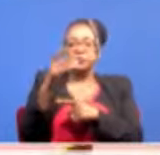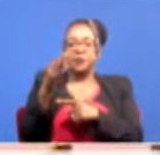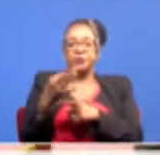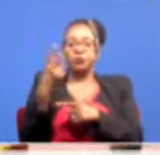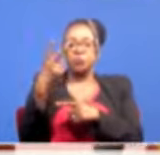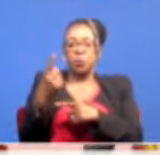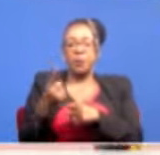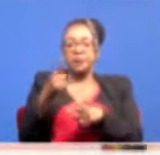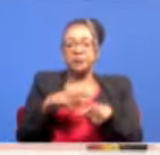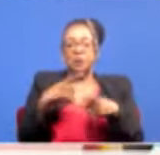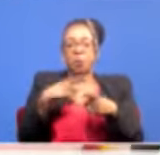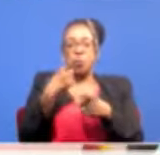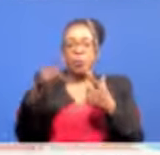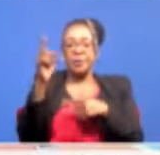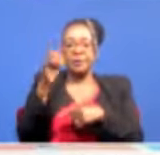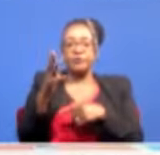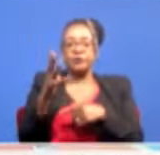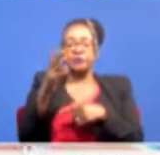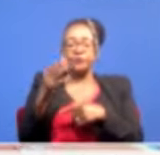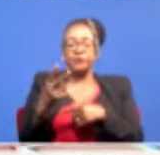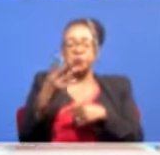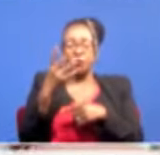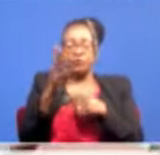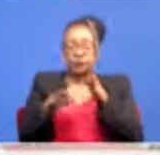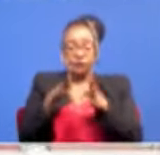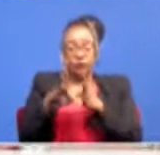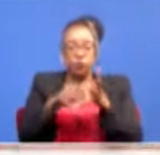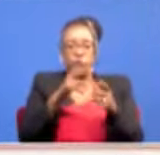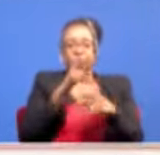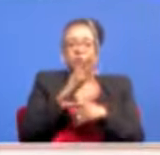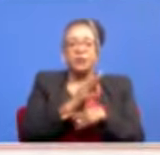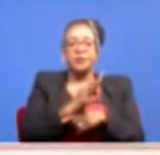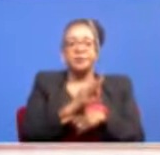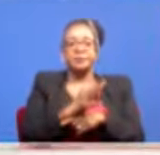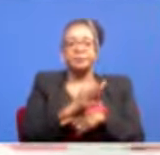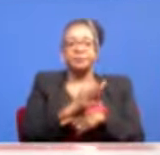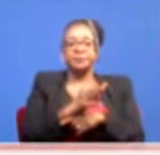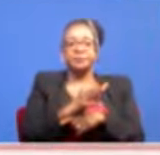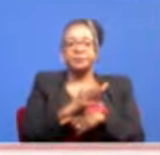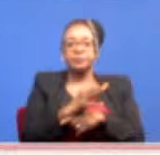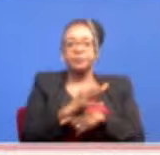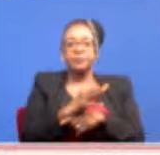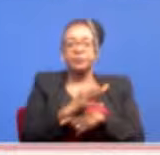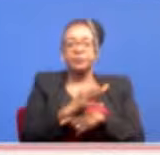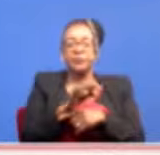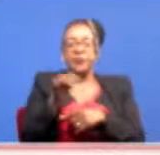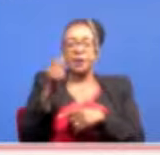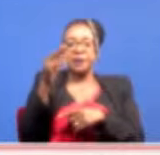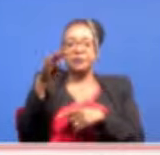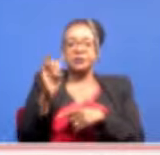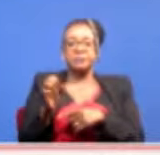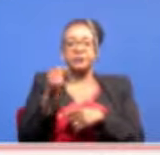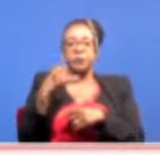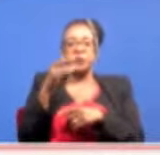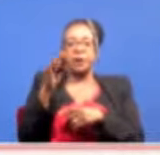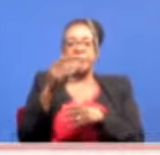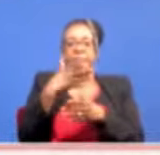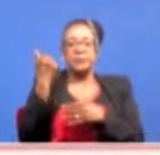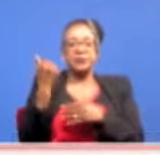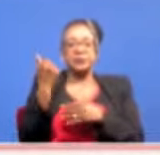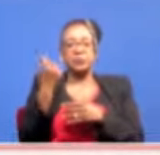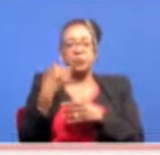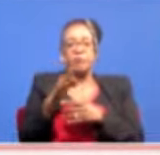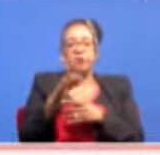before winning the match 44-23. Kenya's James Kamwety was named the man of the match as Samuel Wafula took the best defender of the